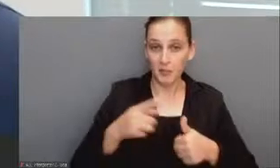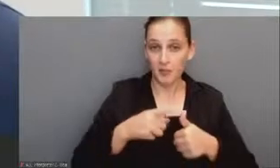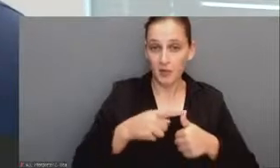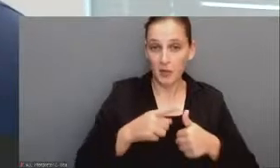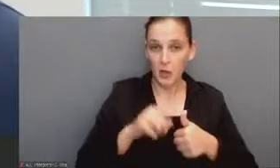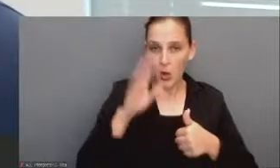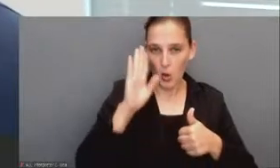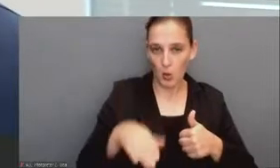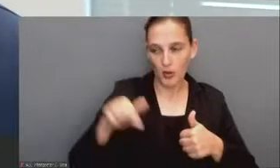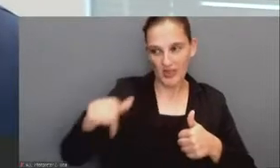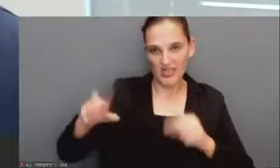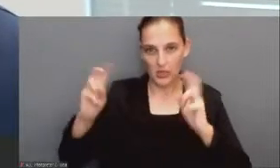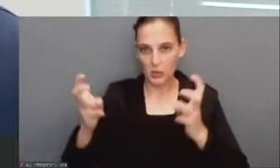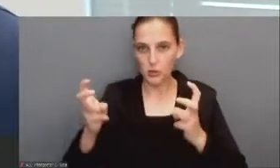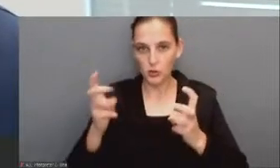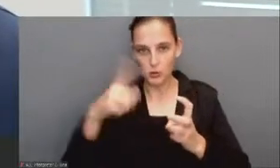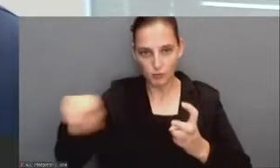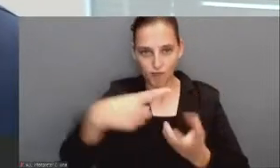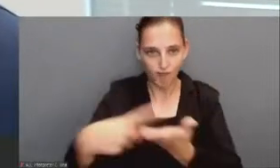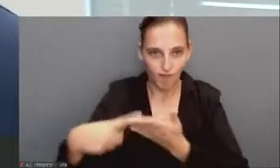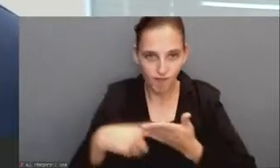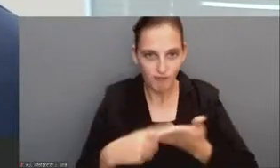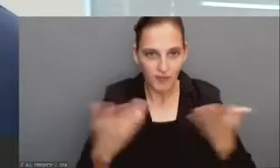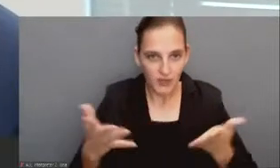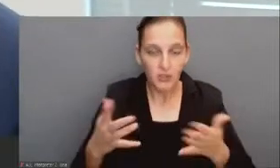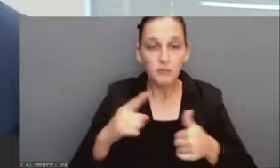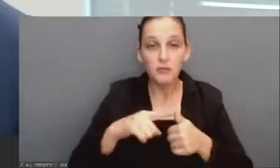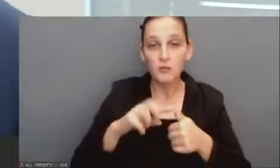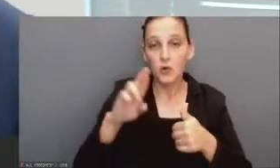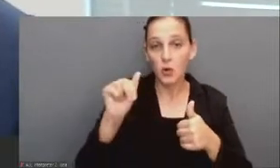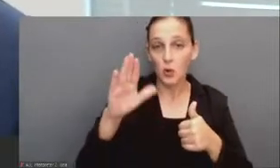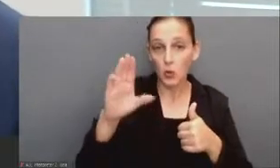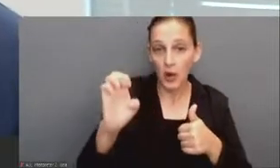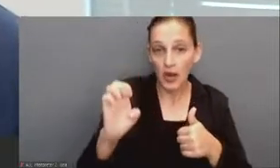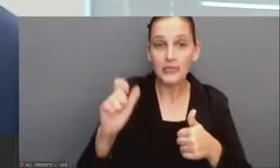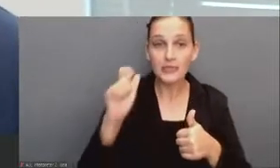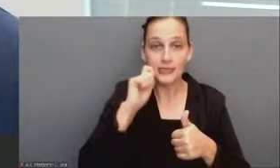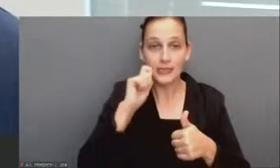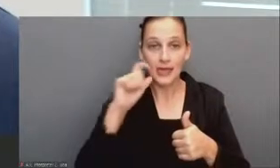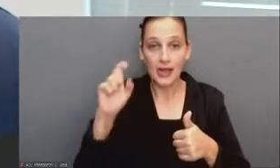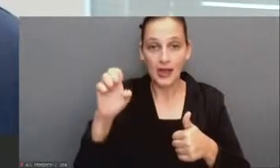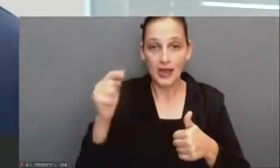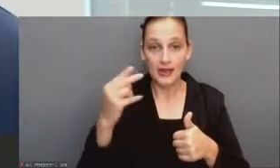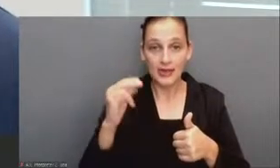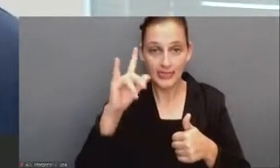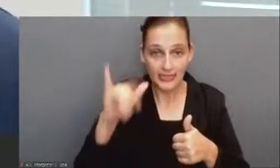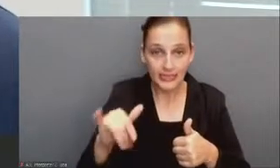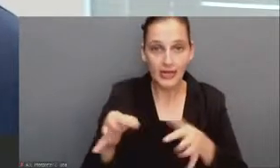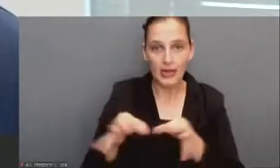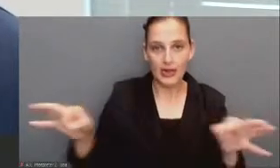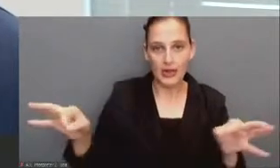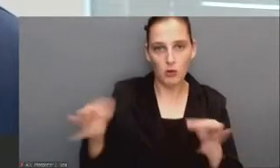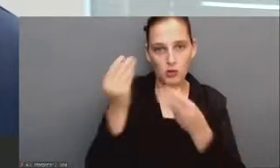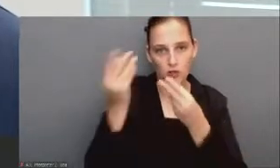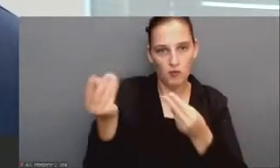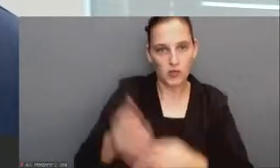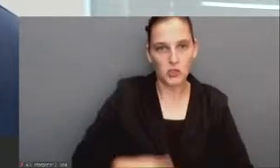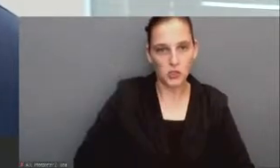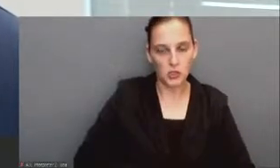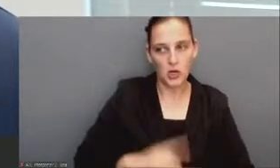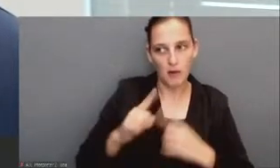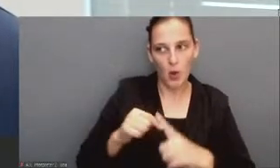here, and that is the issue of race, ethnicity, and language data, and other data around who our patients